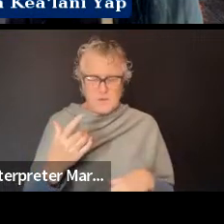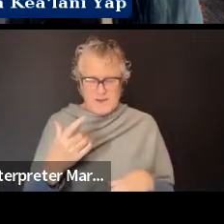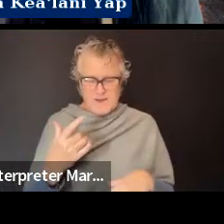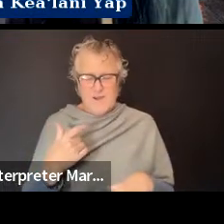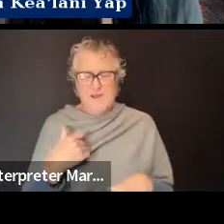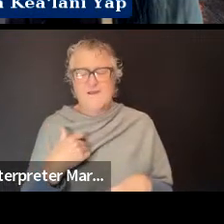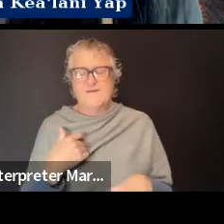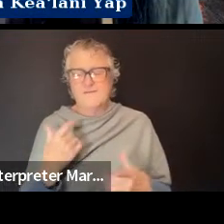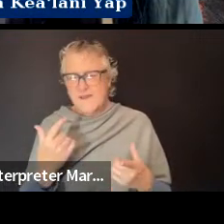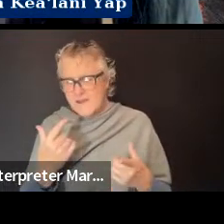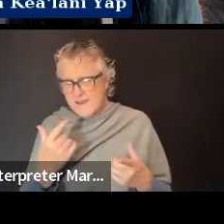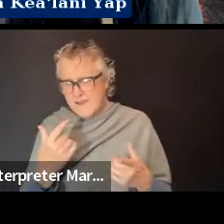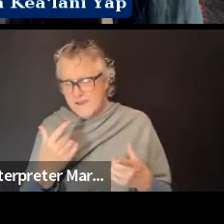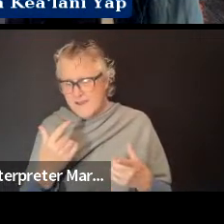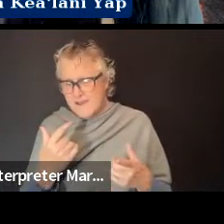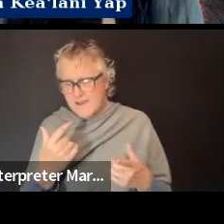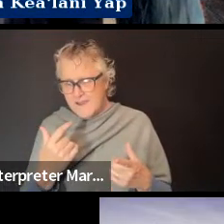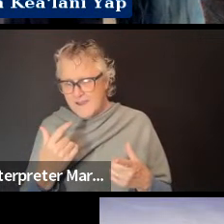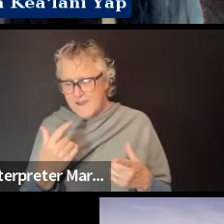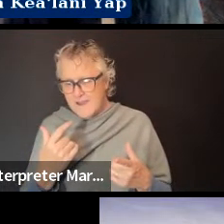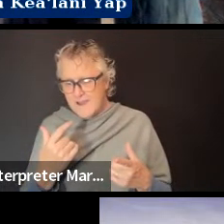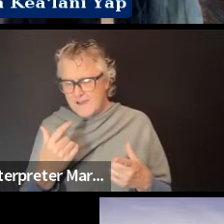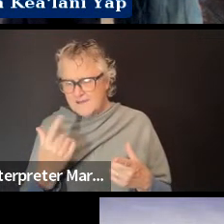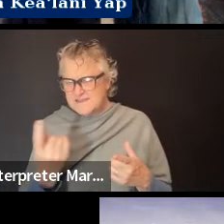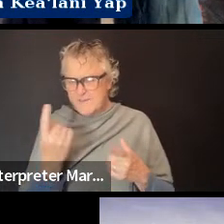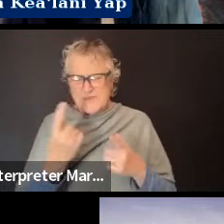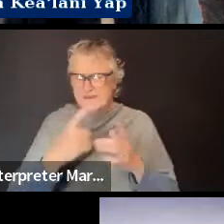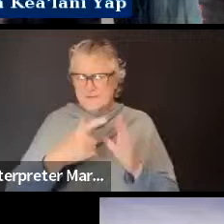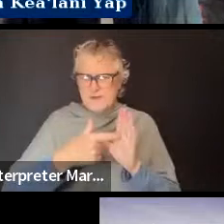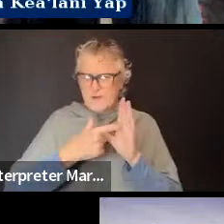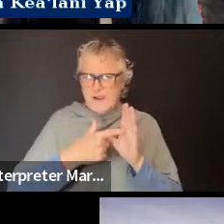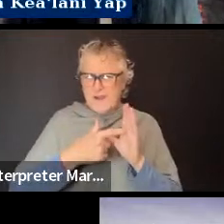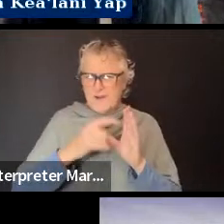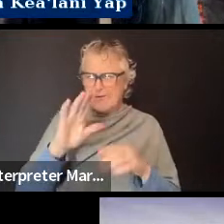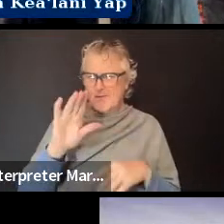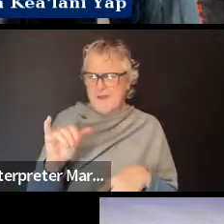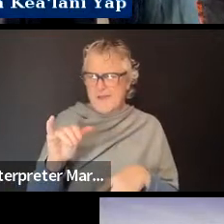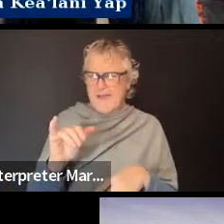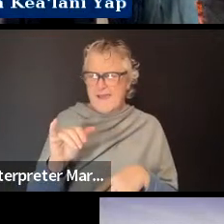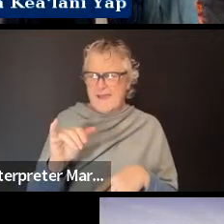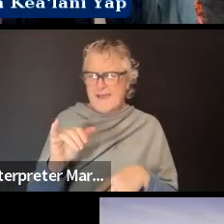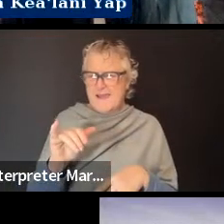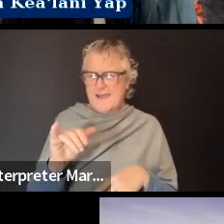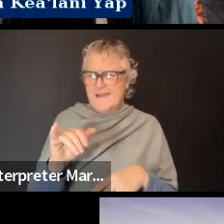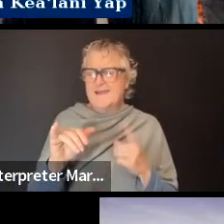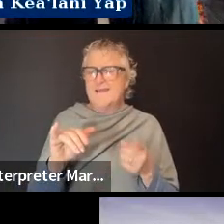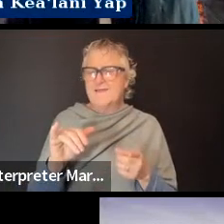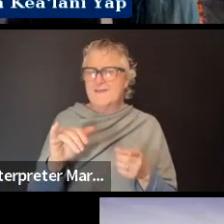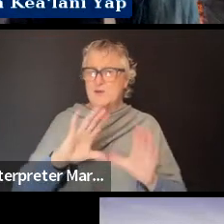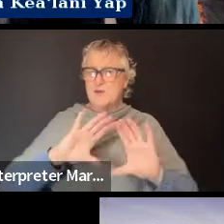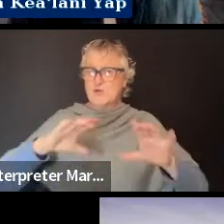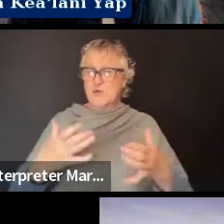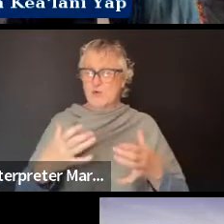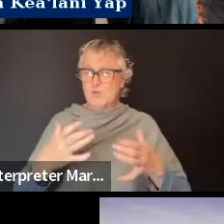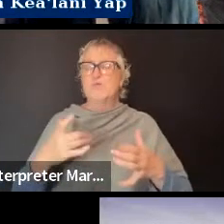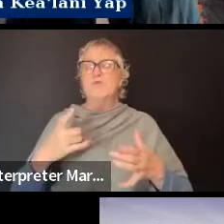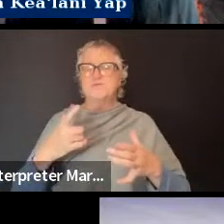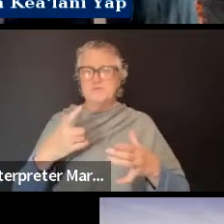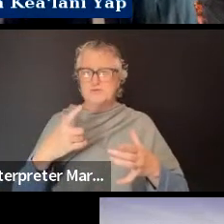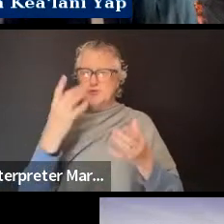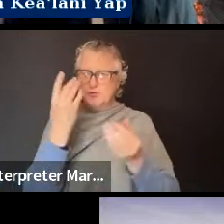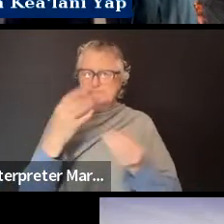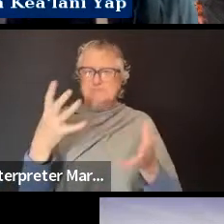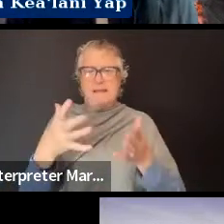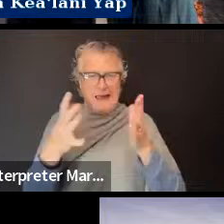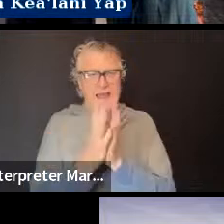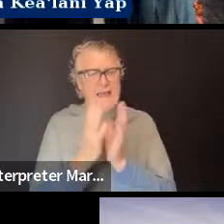charter to start this conversation, and encourage you all to apply. We're looking for people to be on that, and projects like this